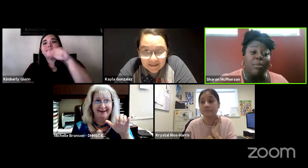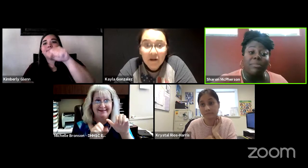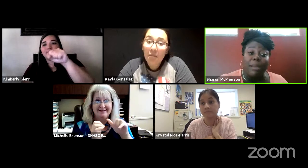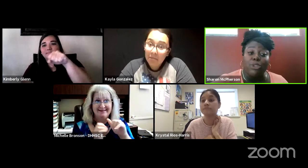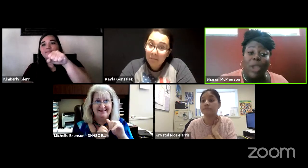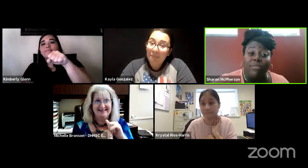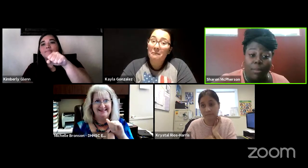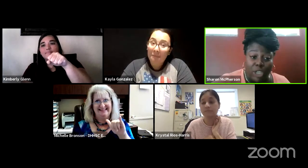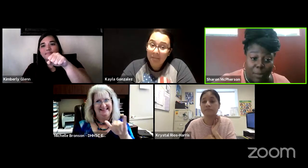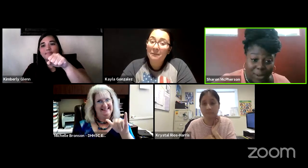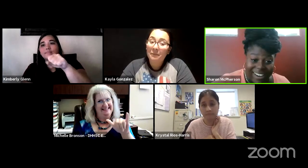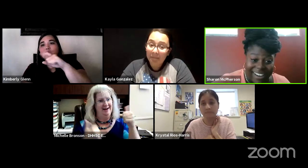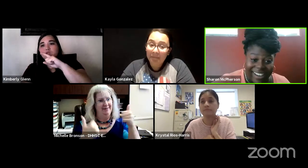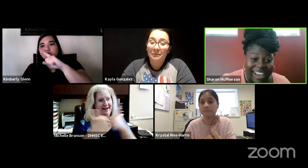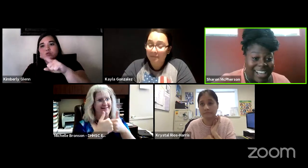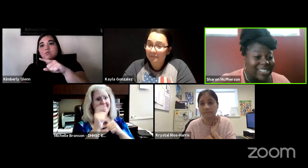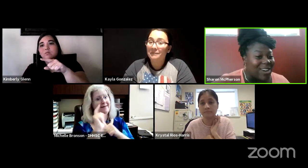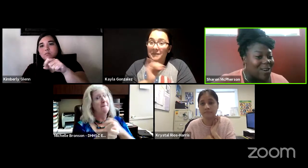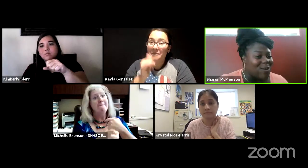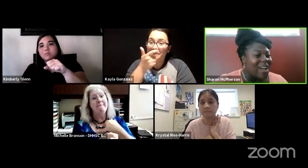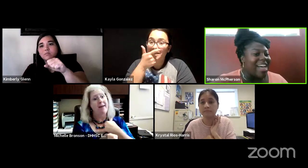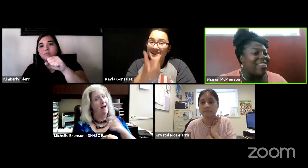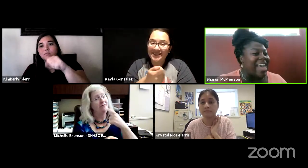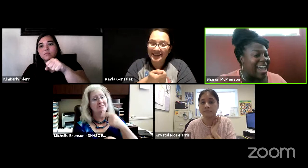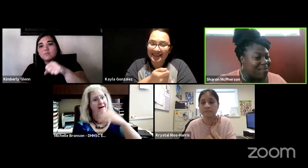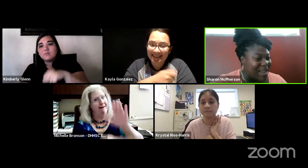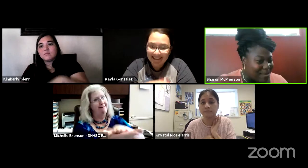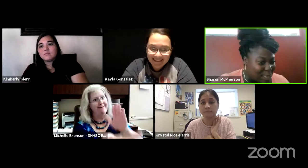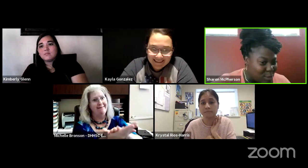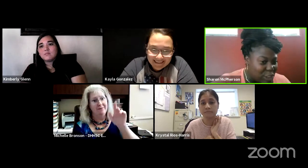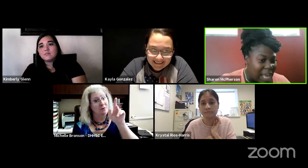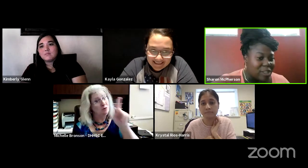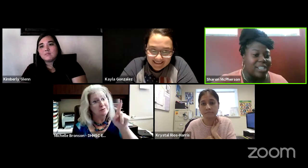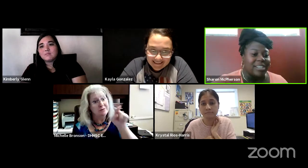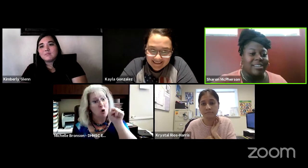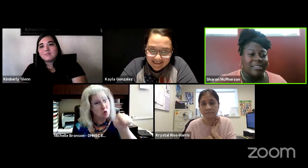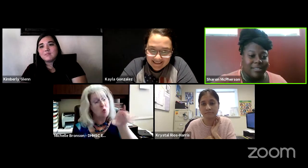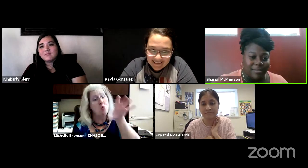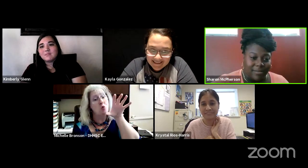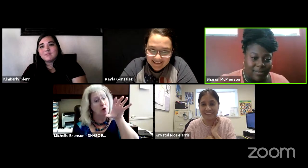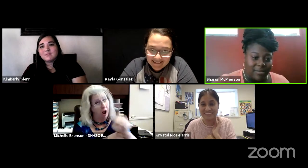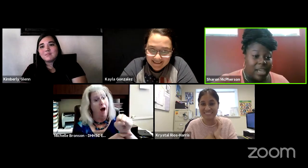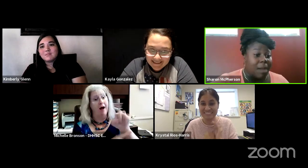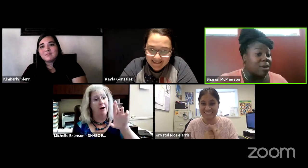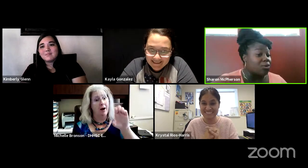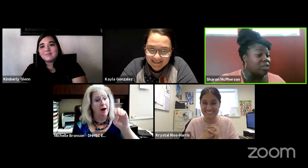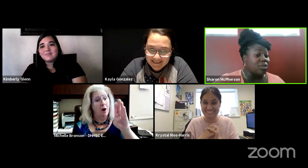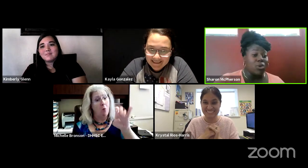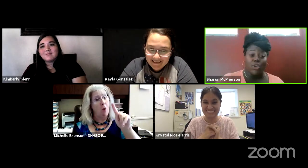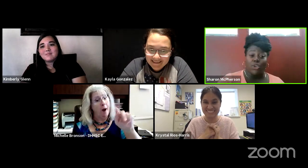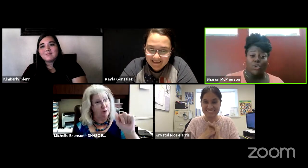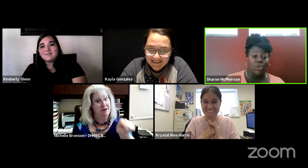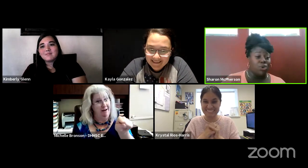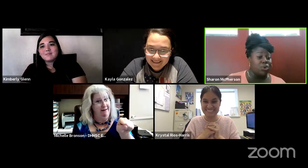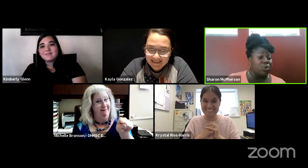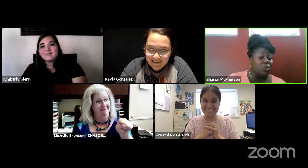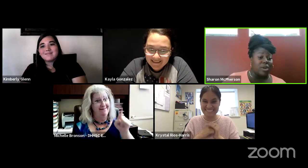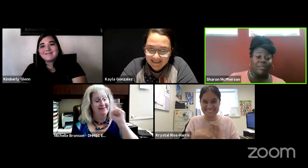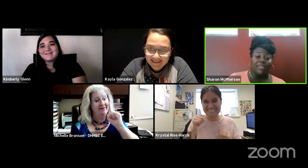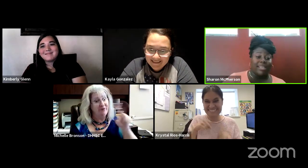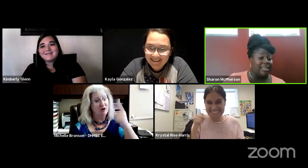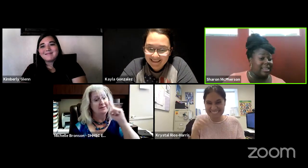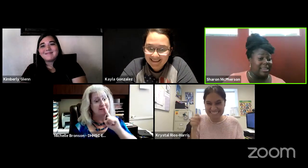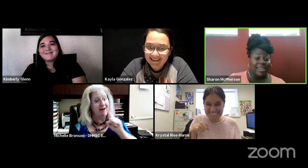And I remember sometimes you have double Jeopardy. So that'd make it much more challenging. But Crystal,